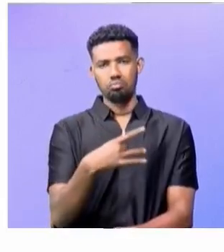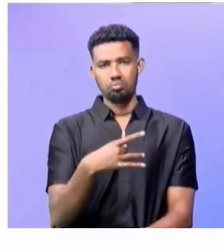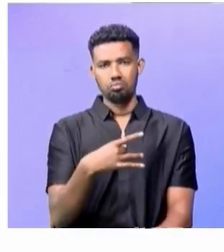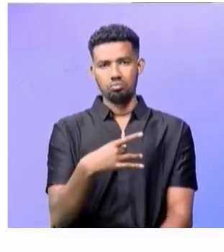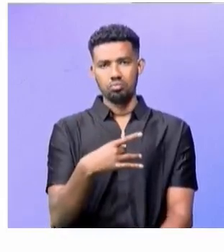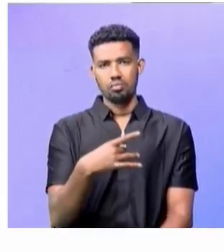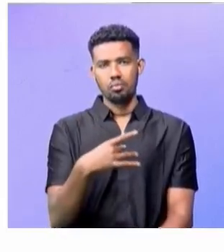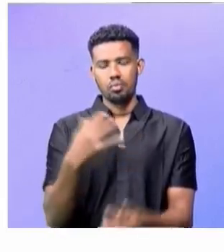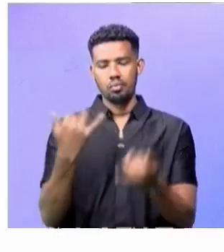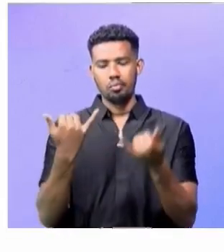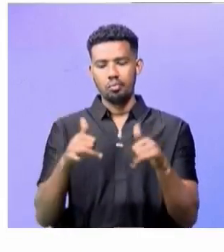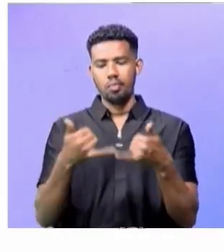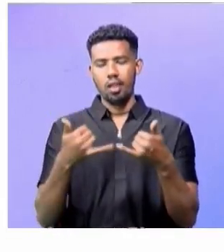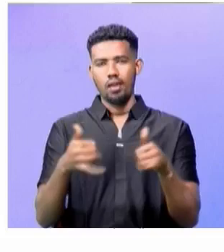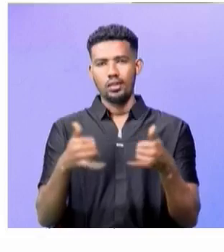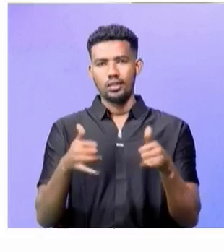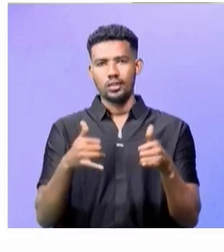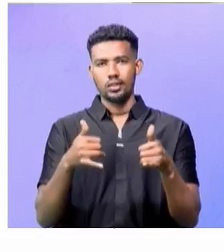playing